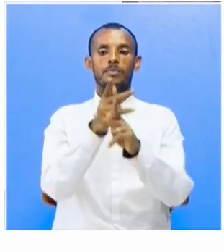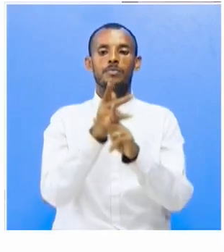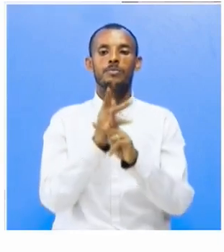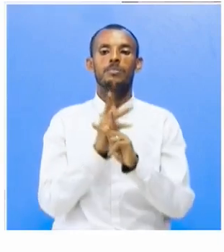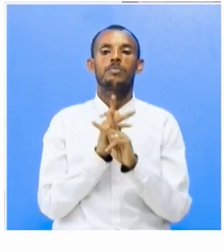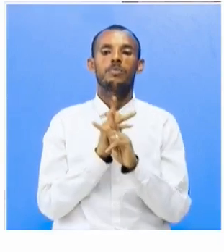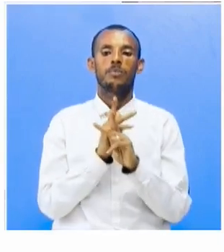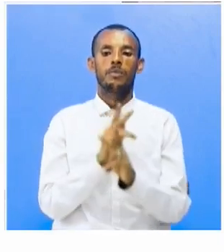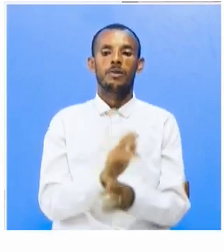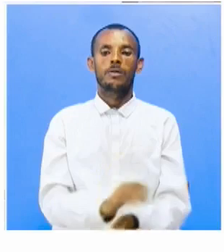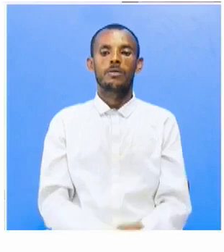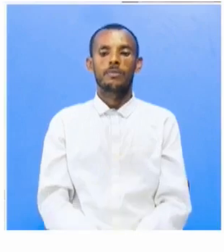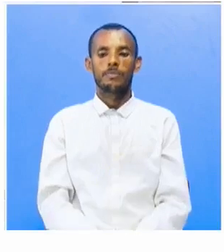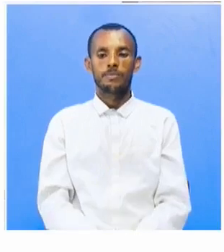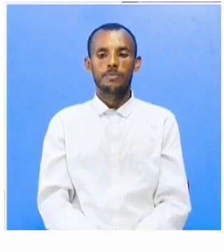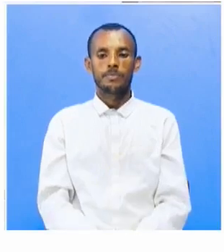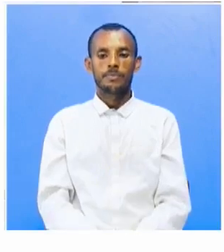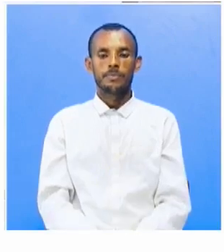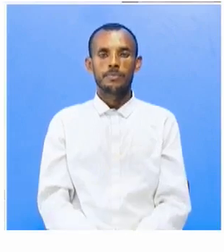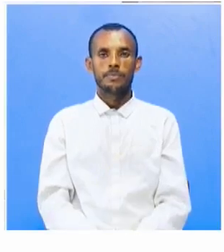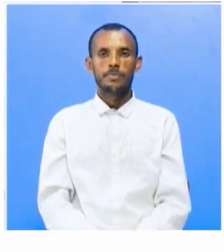borrowed.